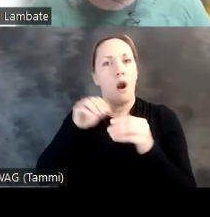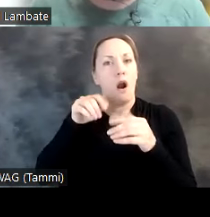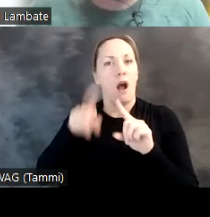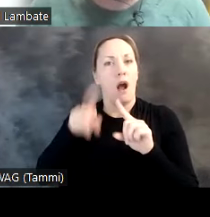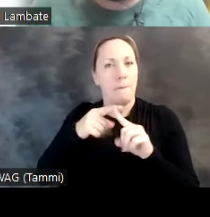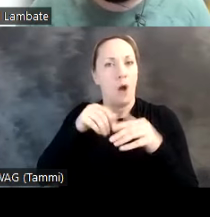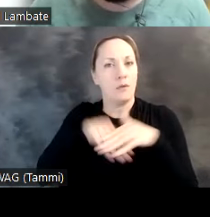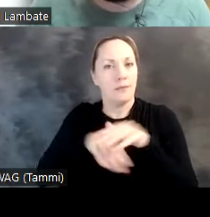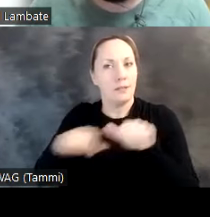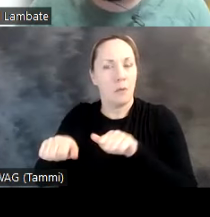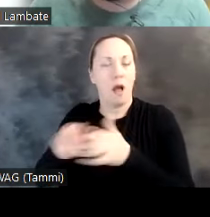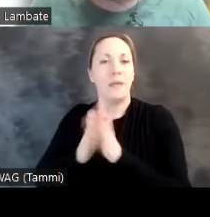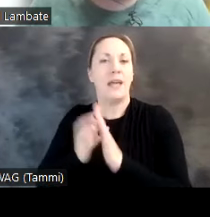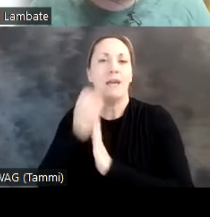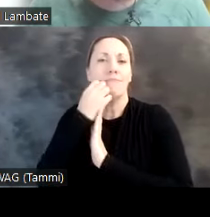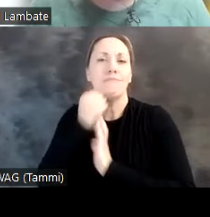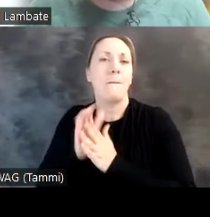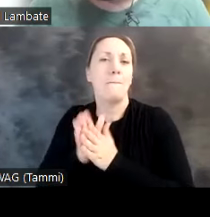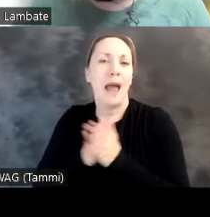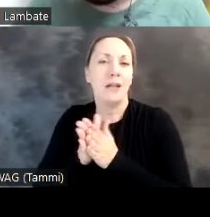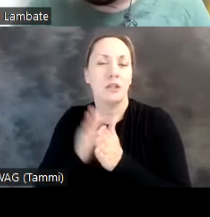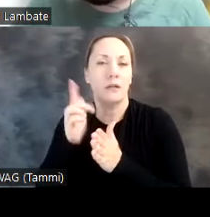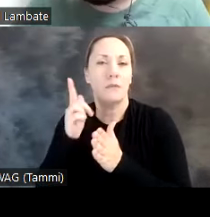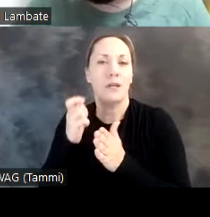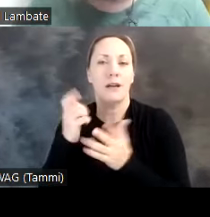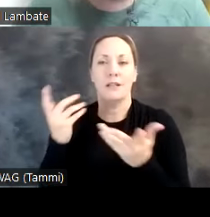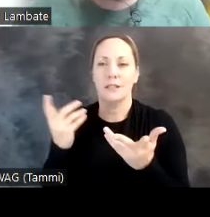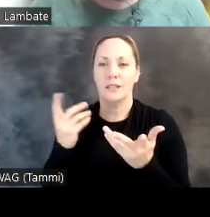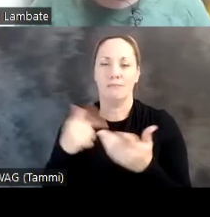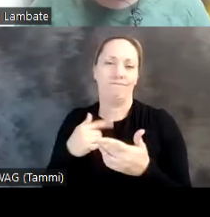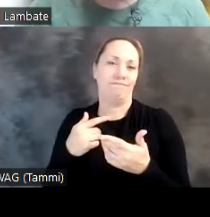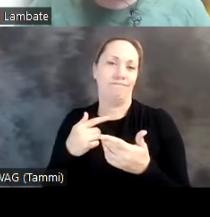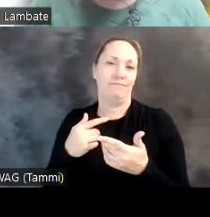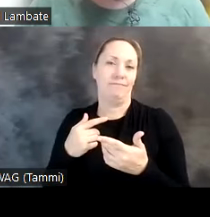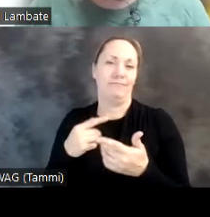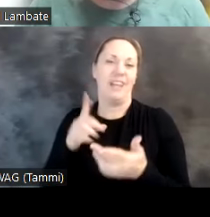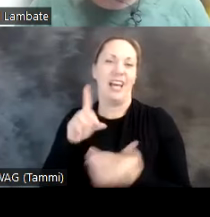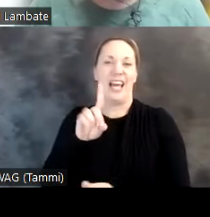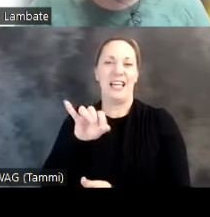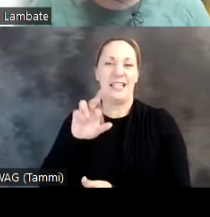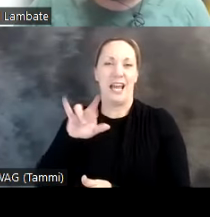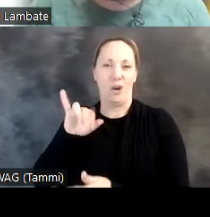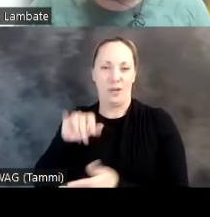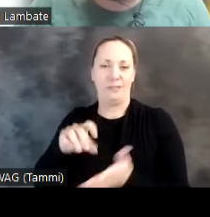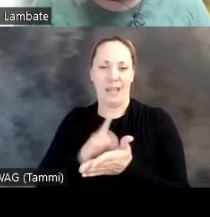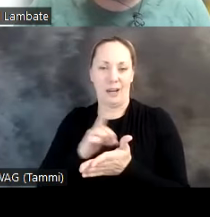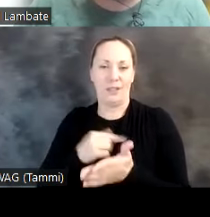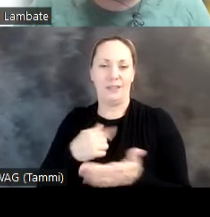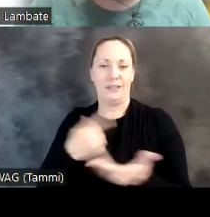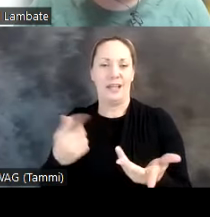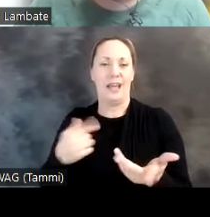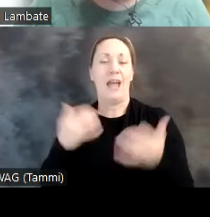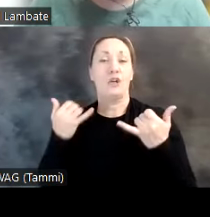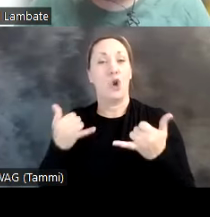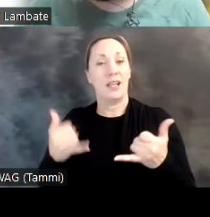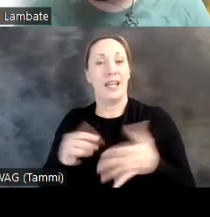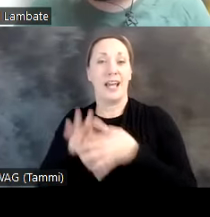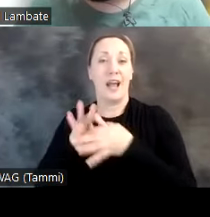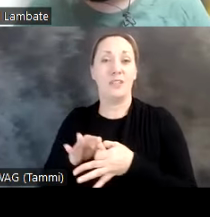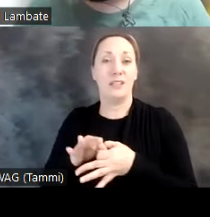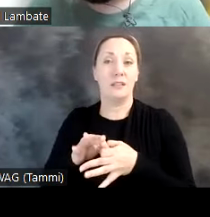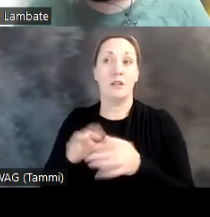got passionate about it is because of Barrier Break, I can say. And currently I'm designated here as an Associate